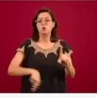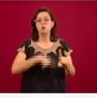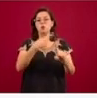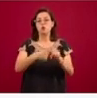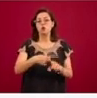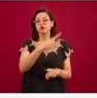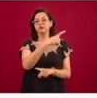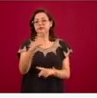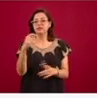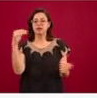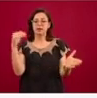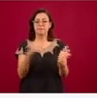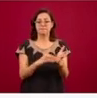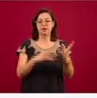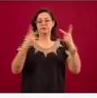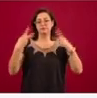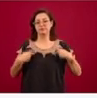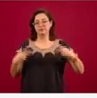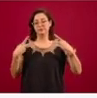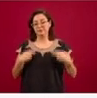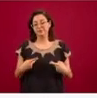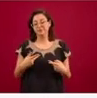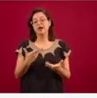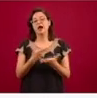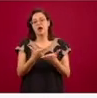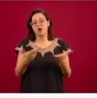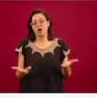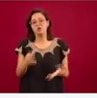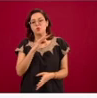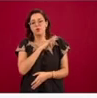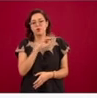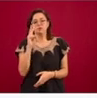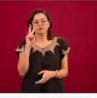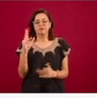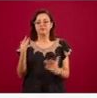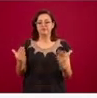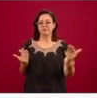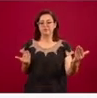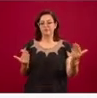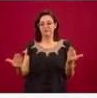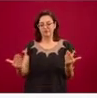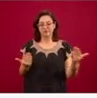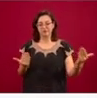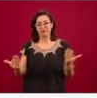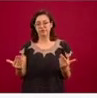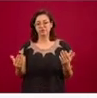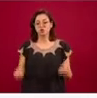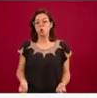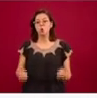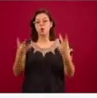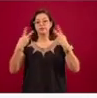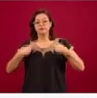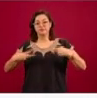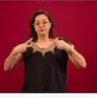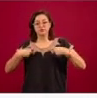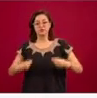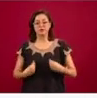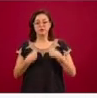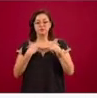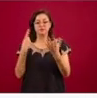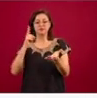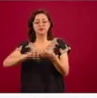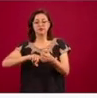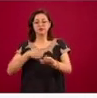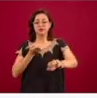the accumulated incidence rate per 100,000 inhabitants. So here we can actually take a look